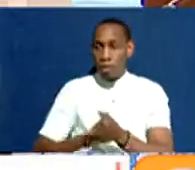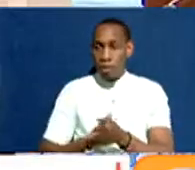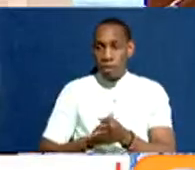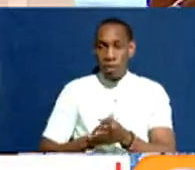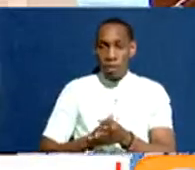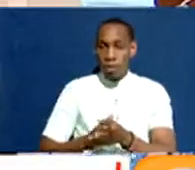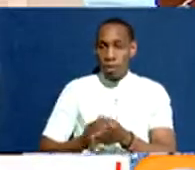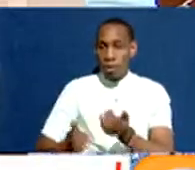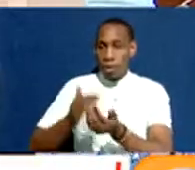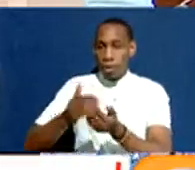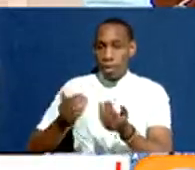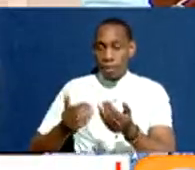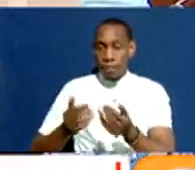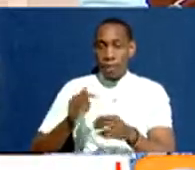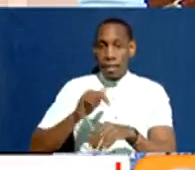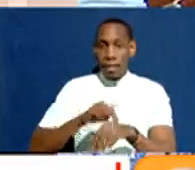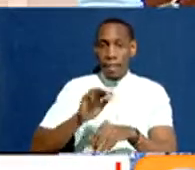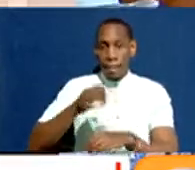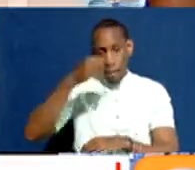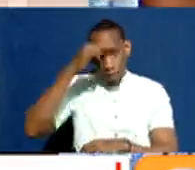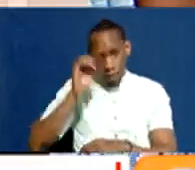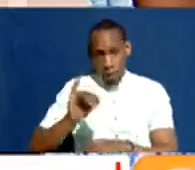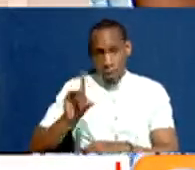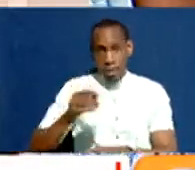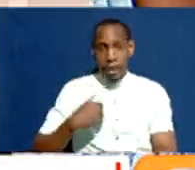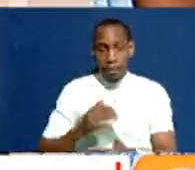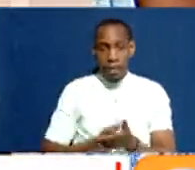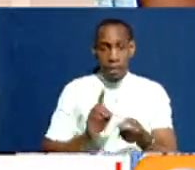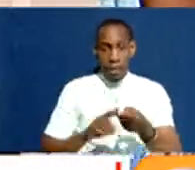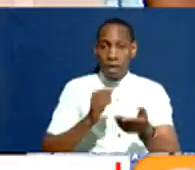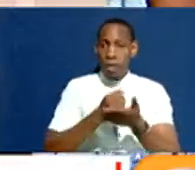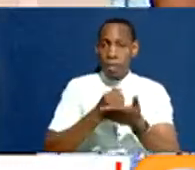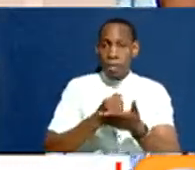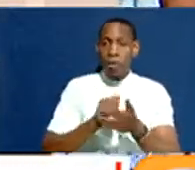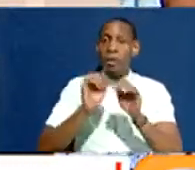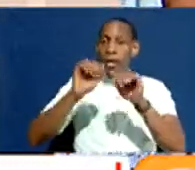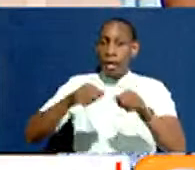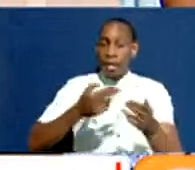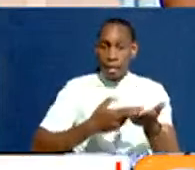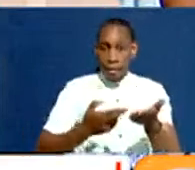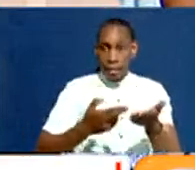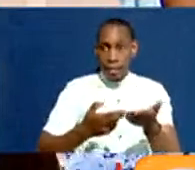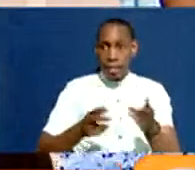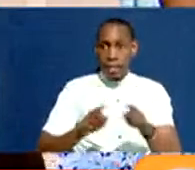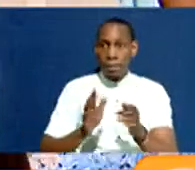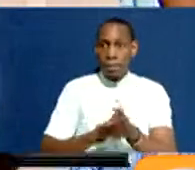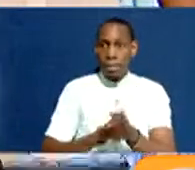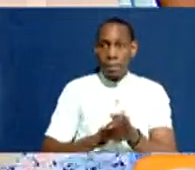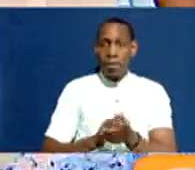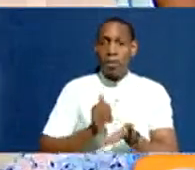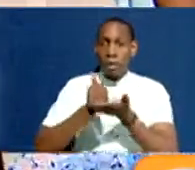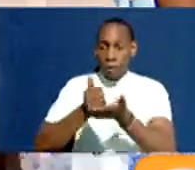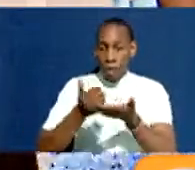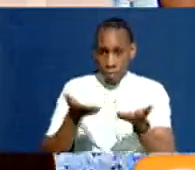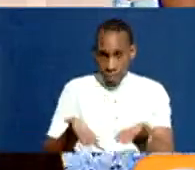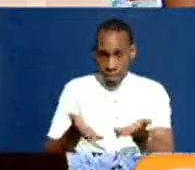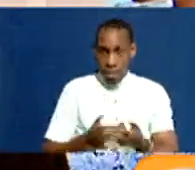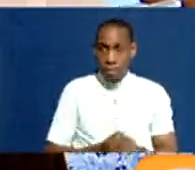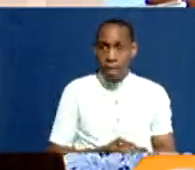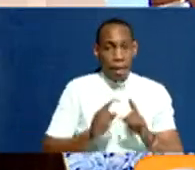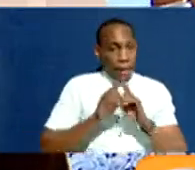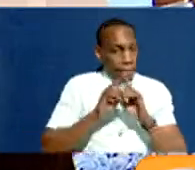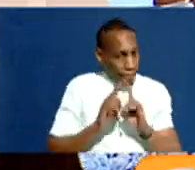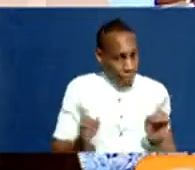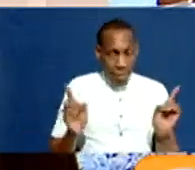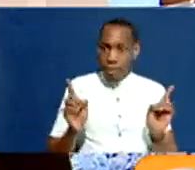nje kama kuna original ID. Kama kuna passport pia, yenye uliregister nayo, tunakusortia hapa nje. Lakini